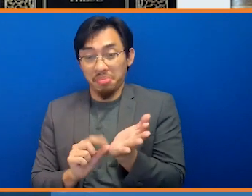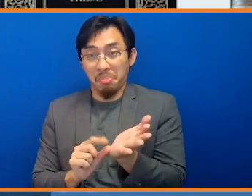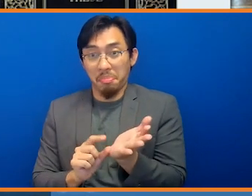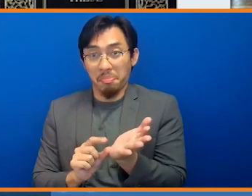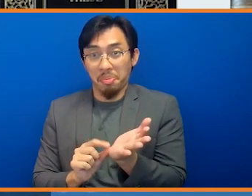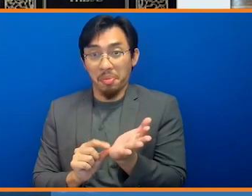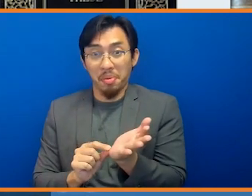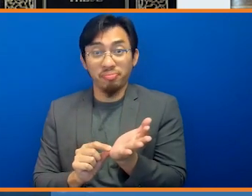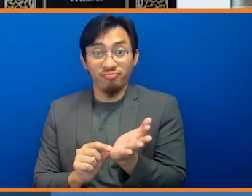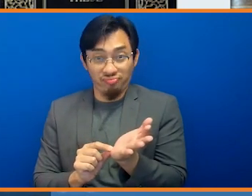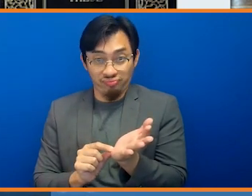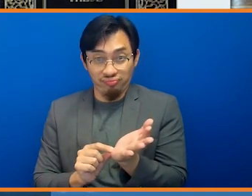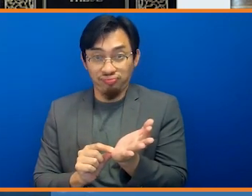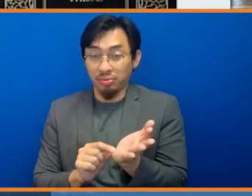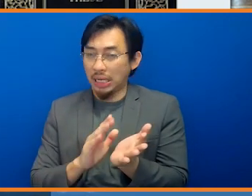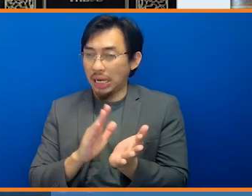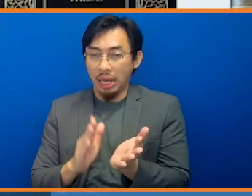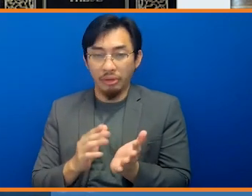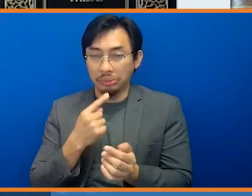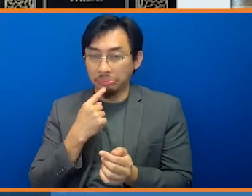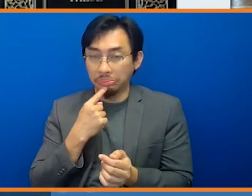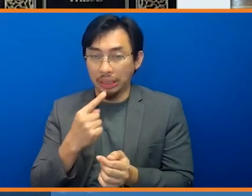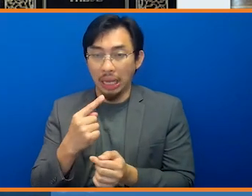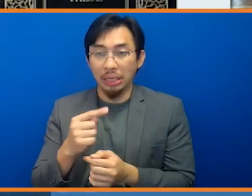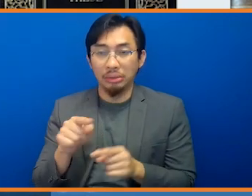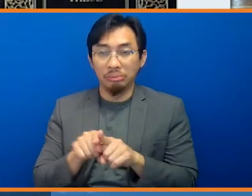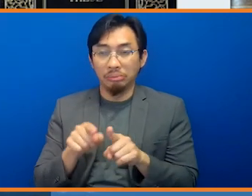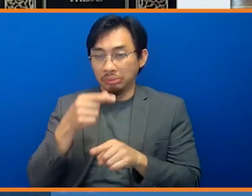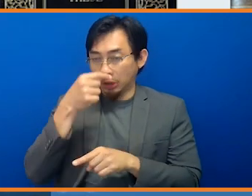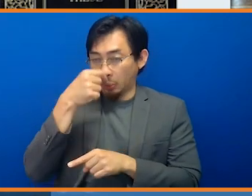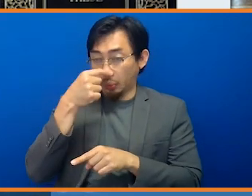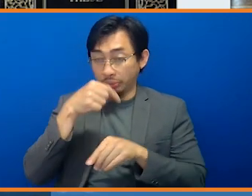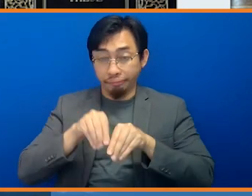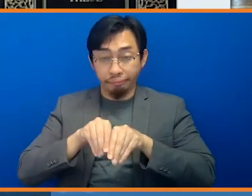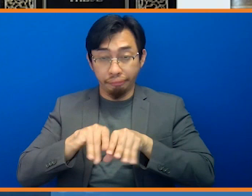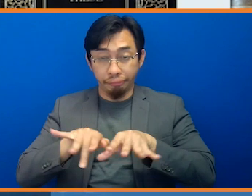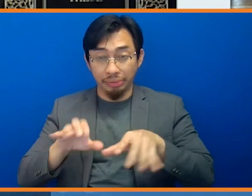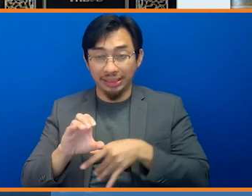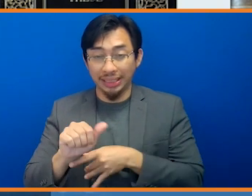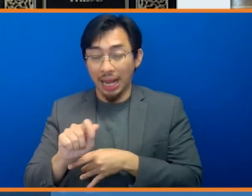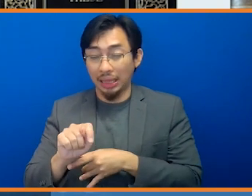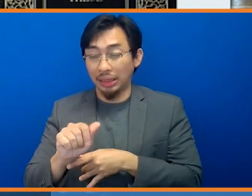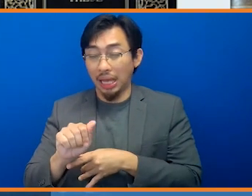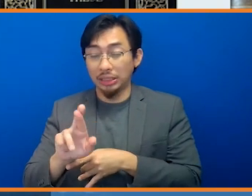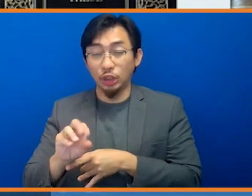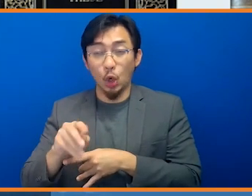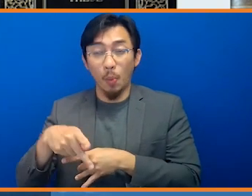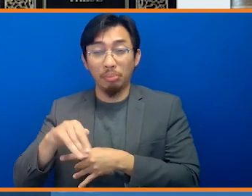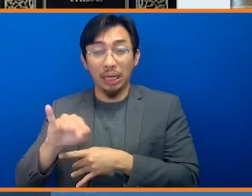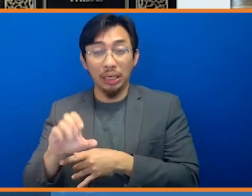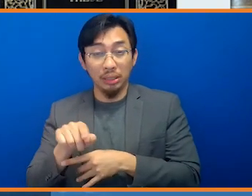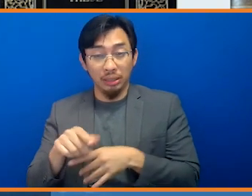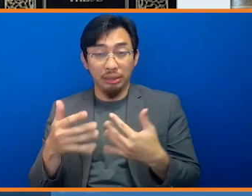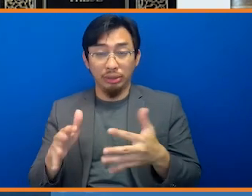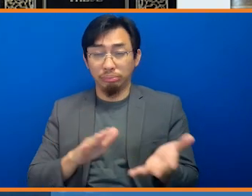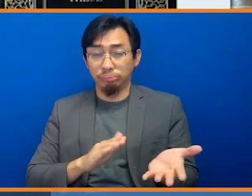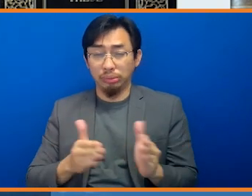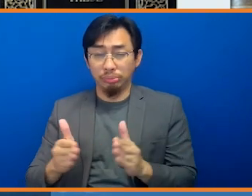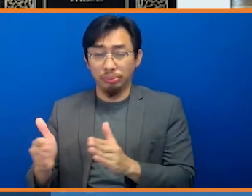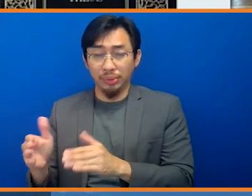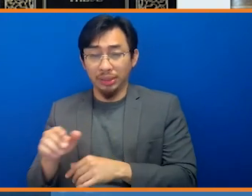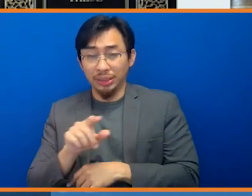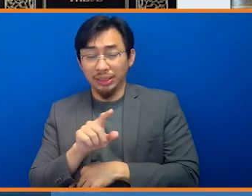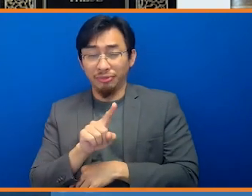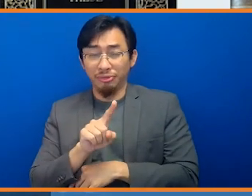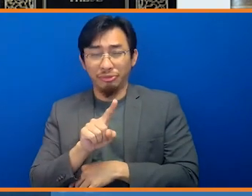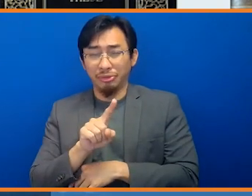1,300 pages, never mentioned the catastrophic influenza pandemic that had killed between 50 million